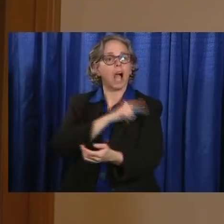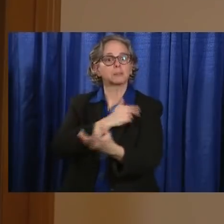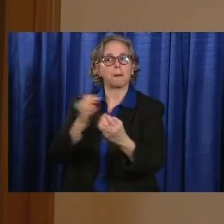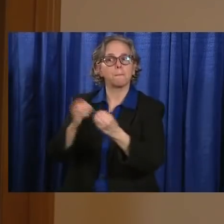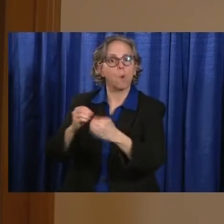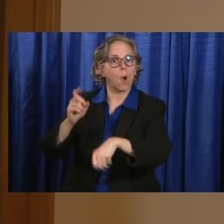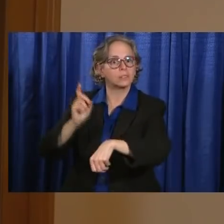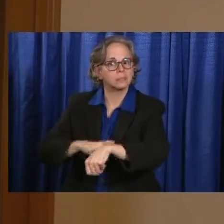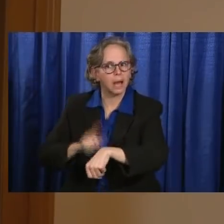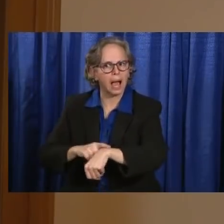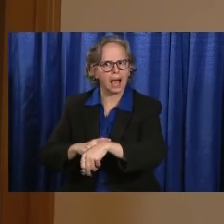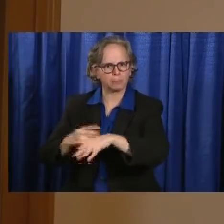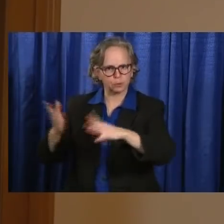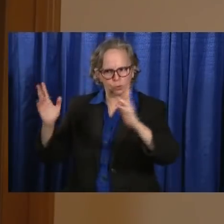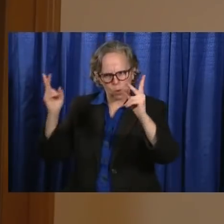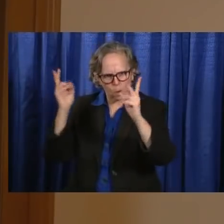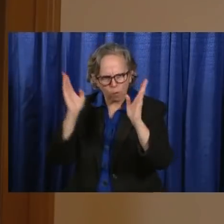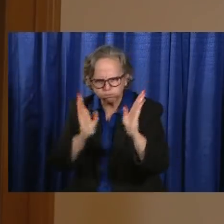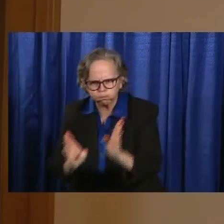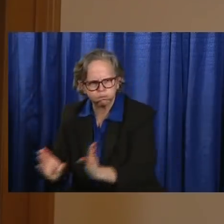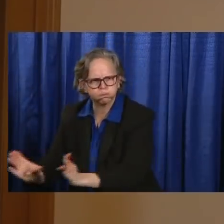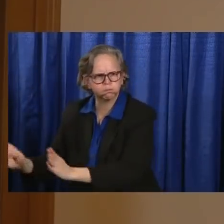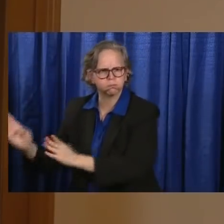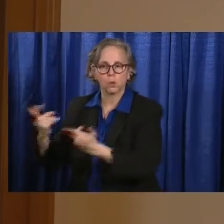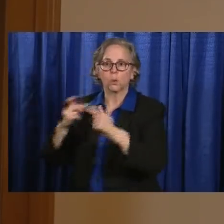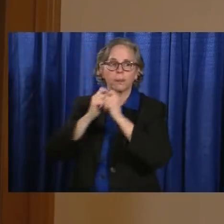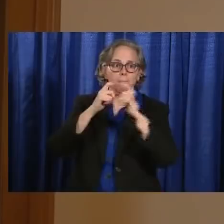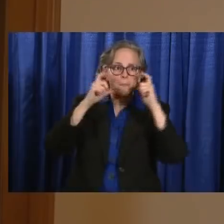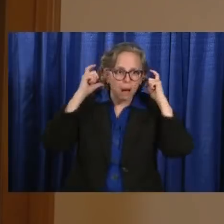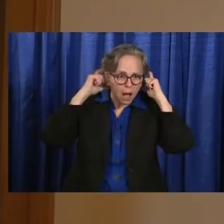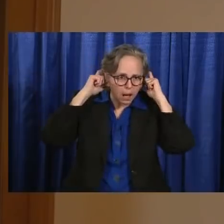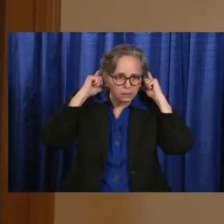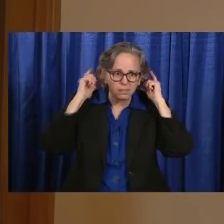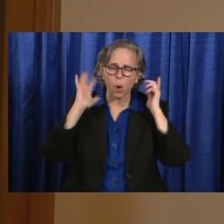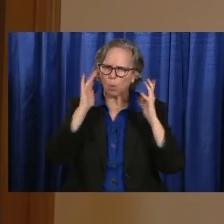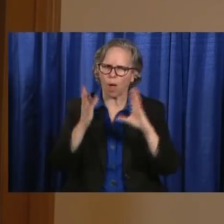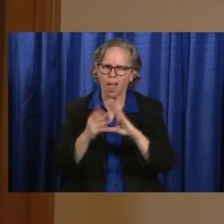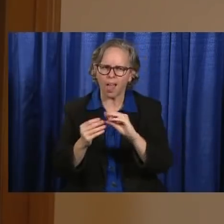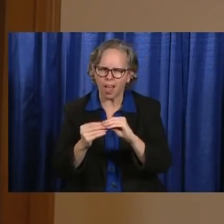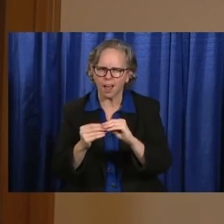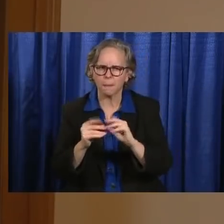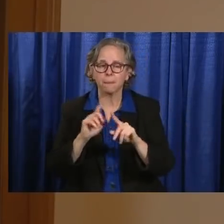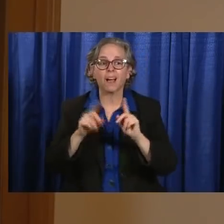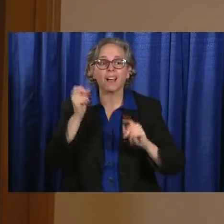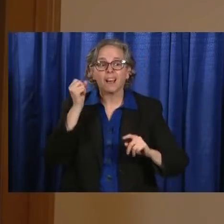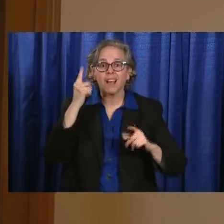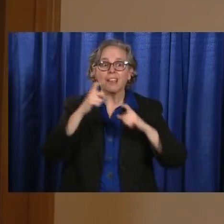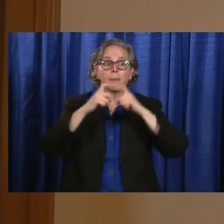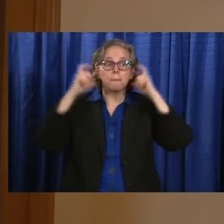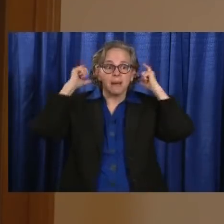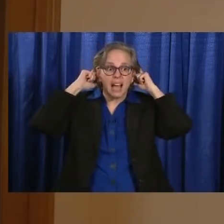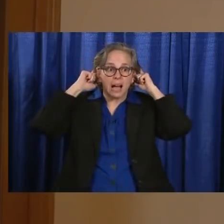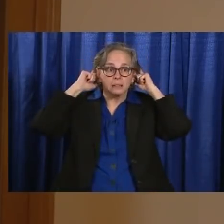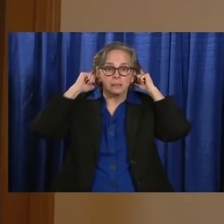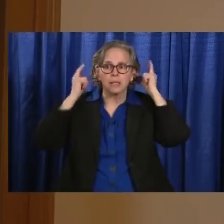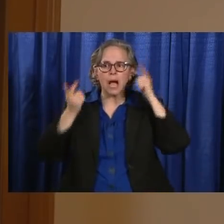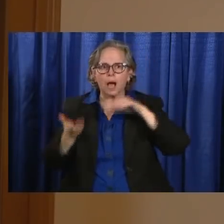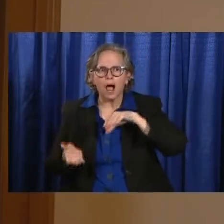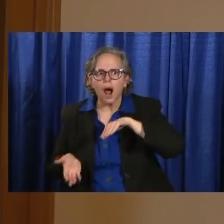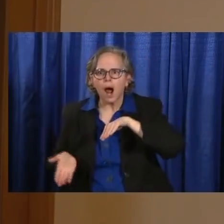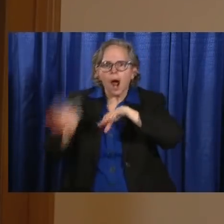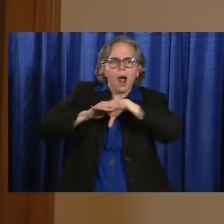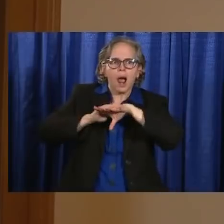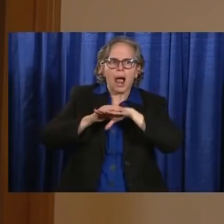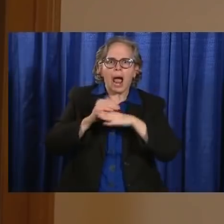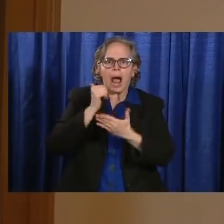about masks in a little bit, and I want you to know that masks are going to be in addition to what we're doing. They are not to be